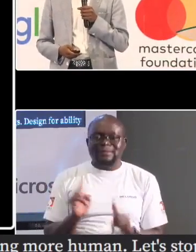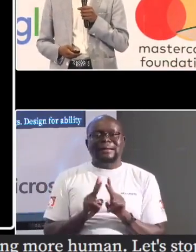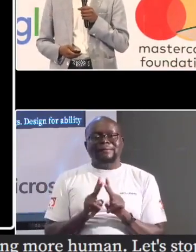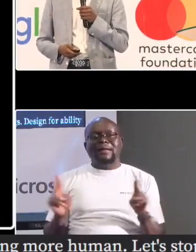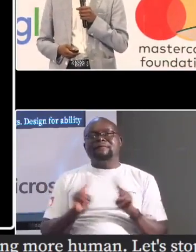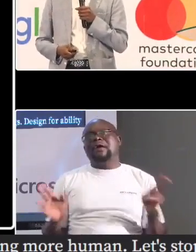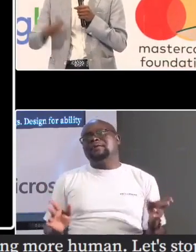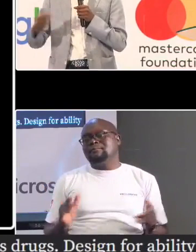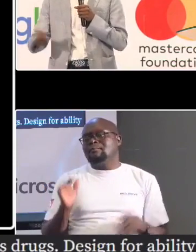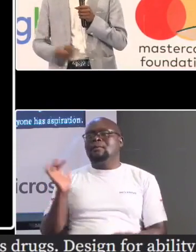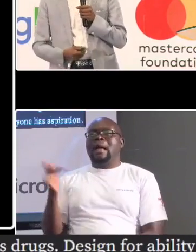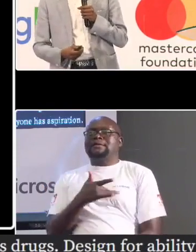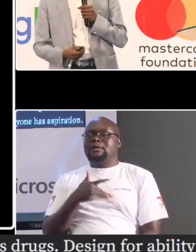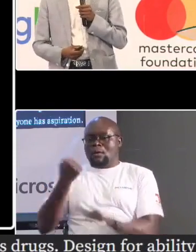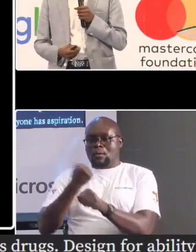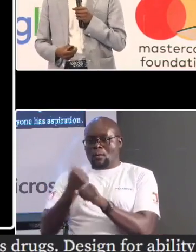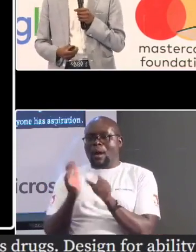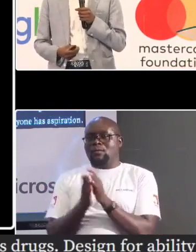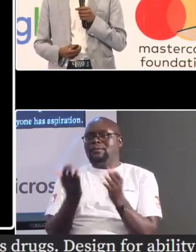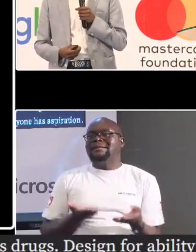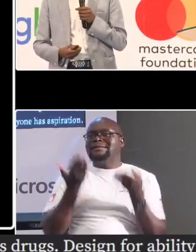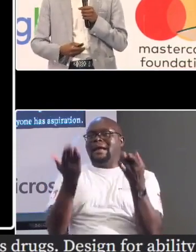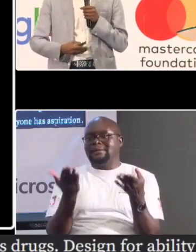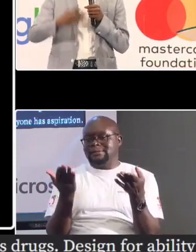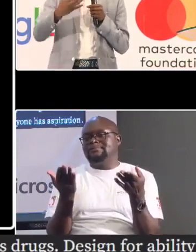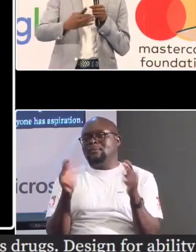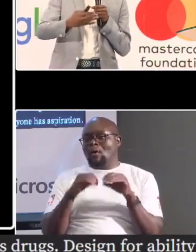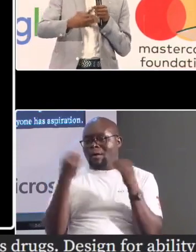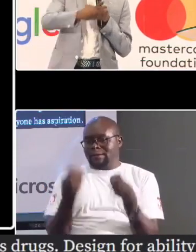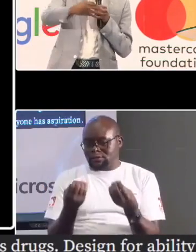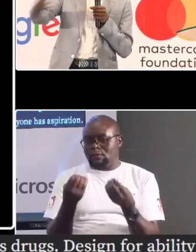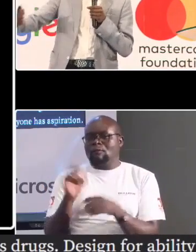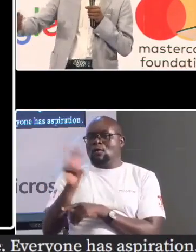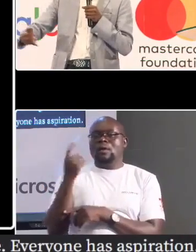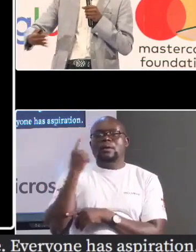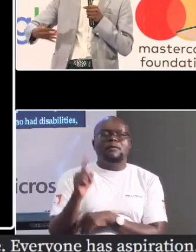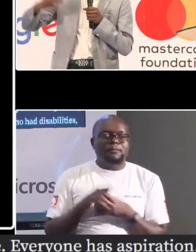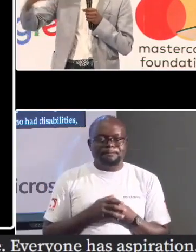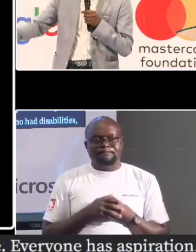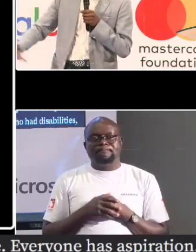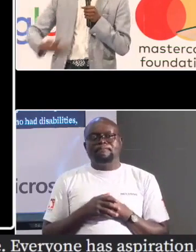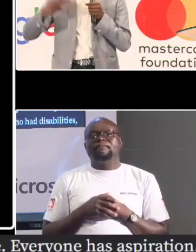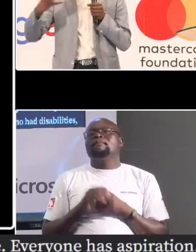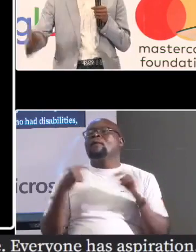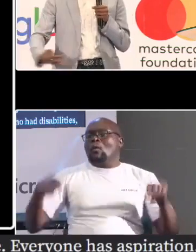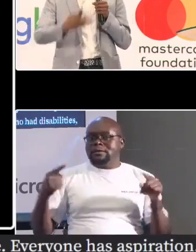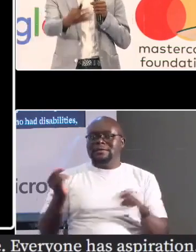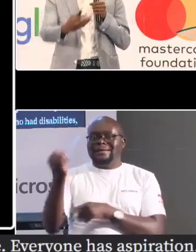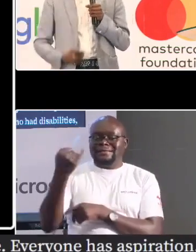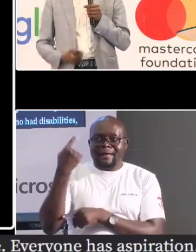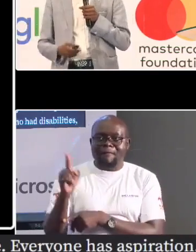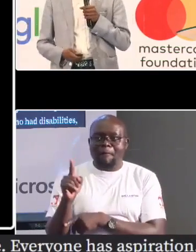really hit me. We were working with a charity called WizKids, with looking at wheelchair design